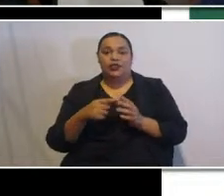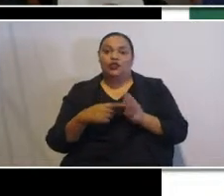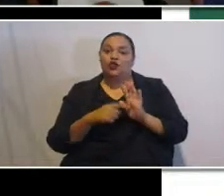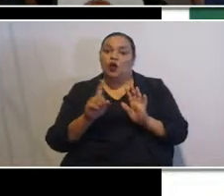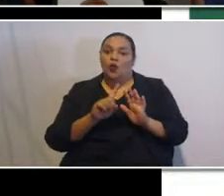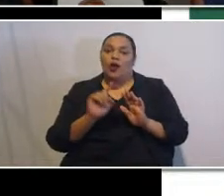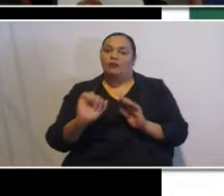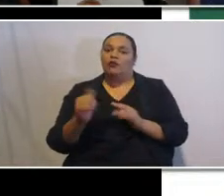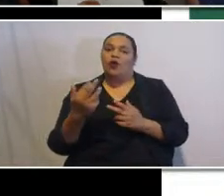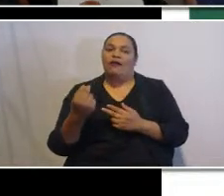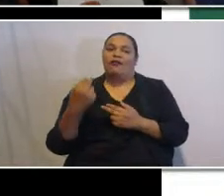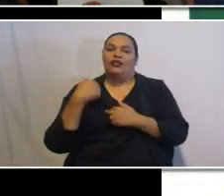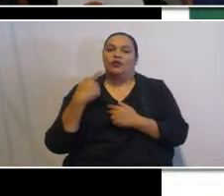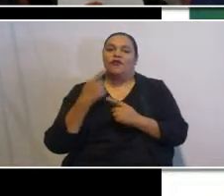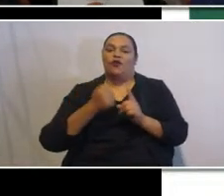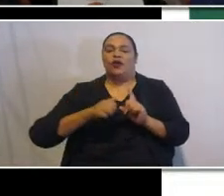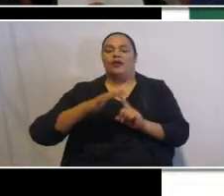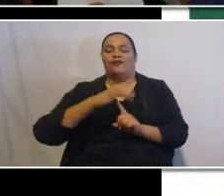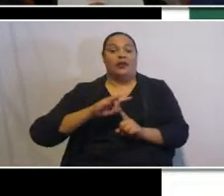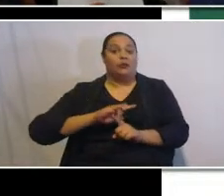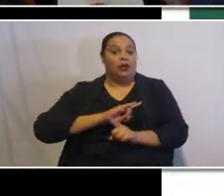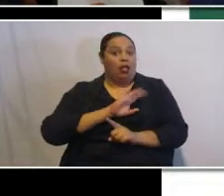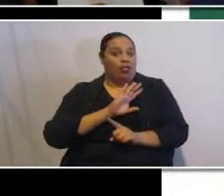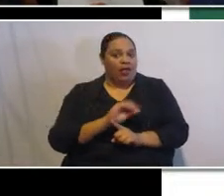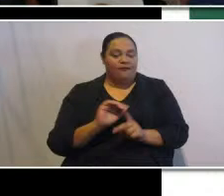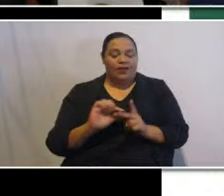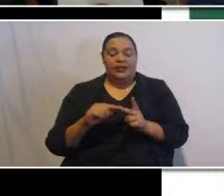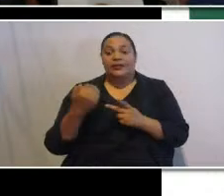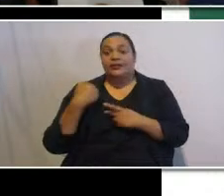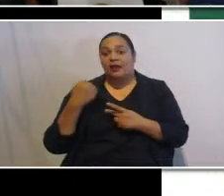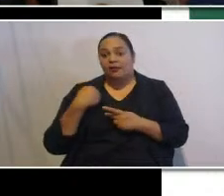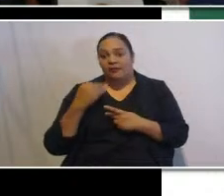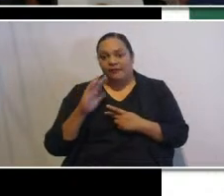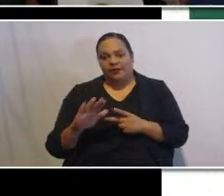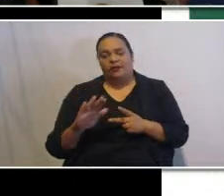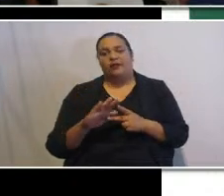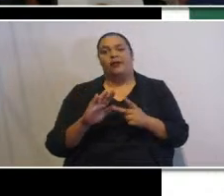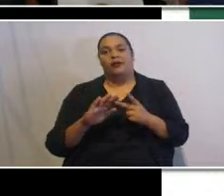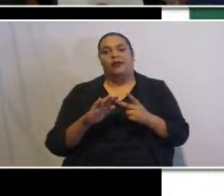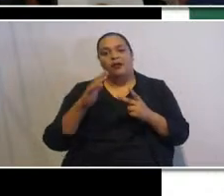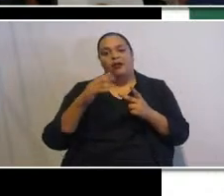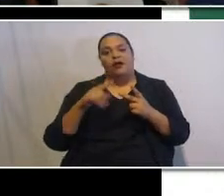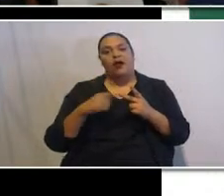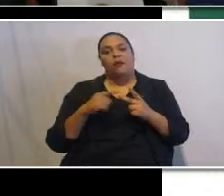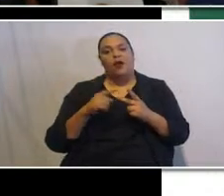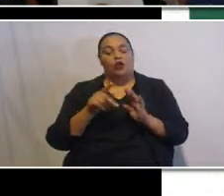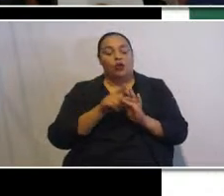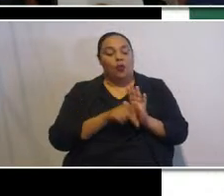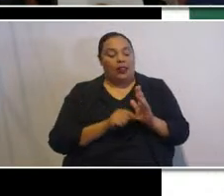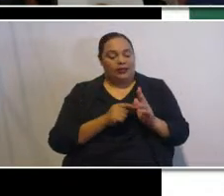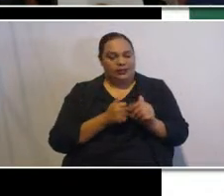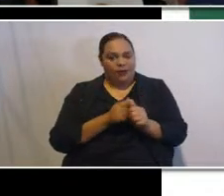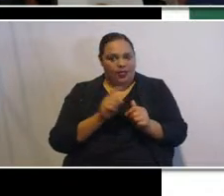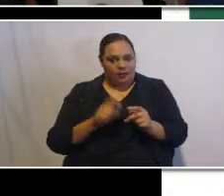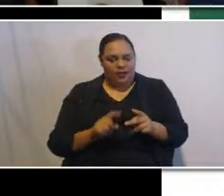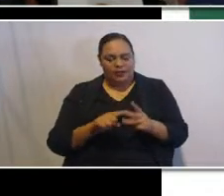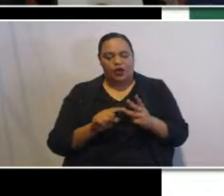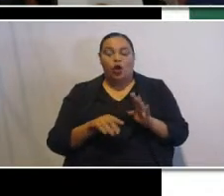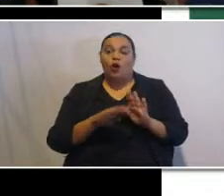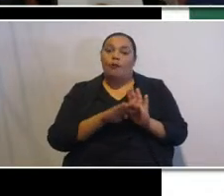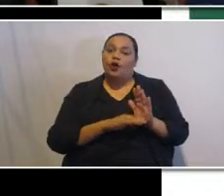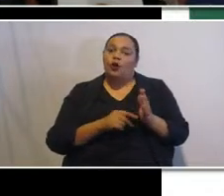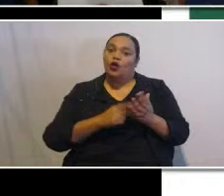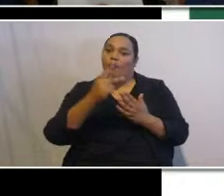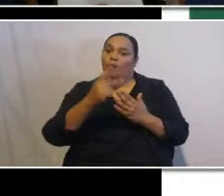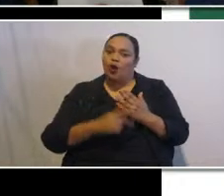there's a responsibility for environmental health, safety consequences of a policy, program,